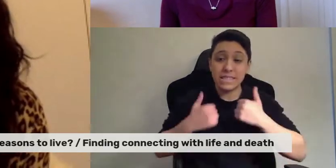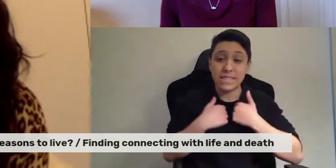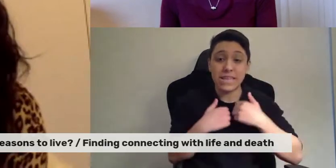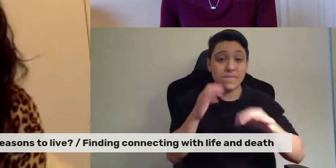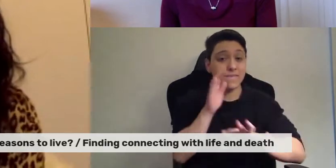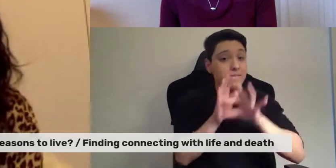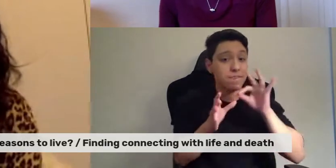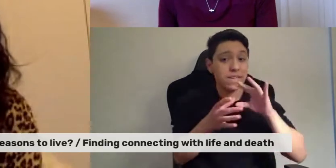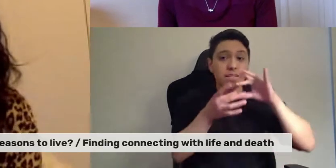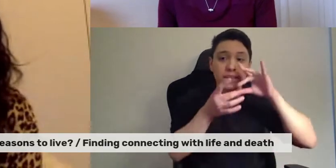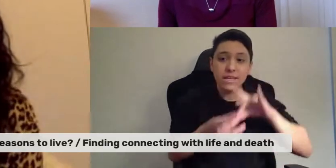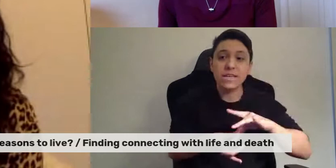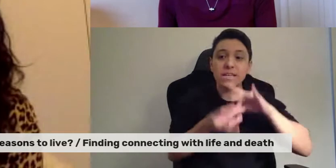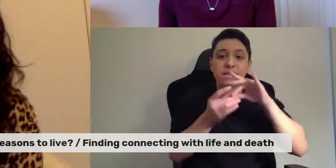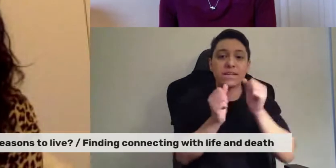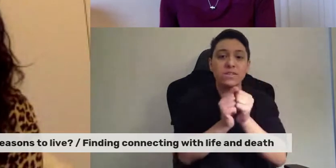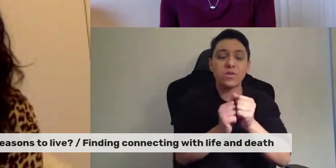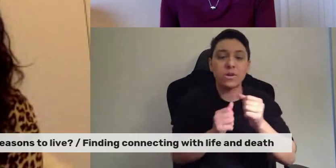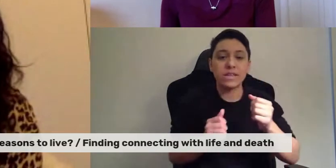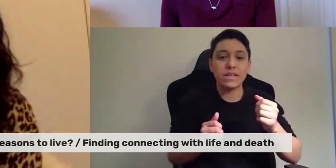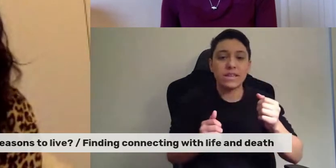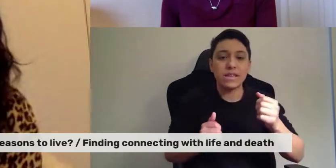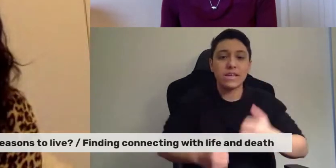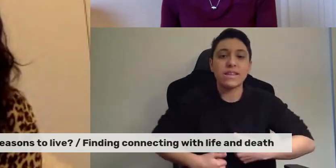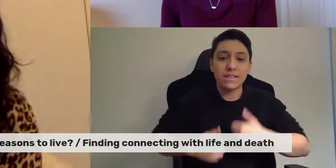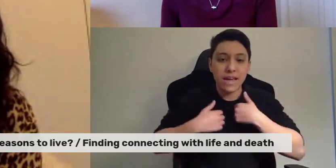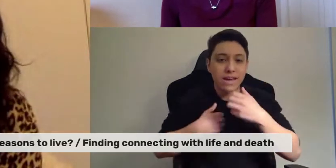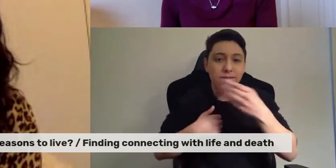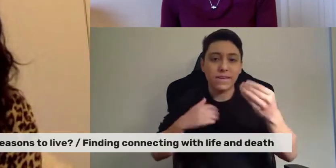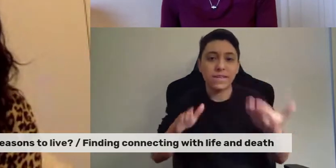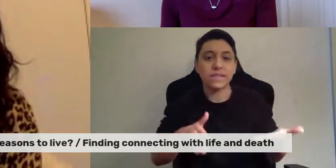connecting with life and death?